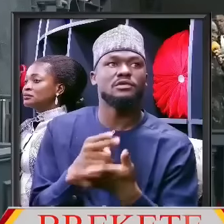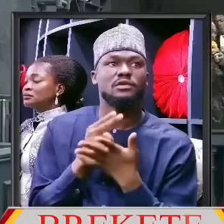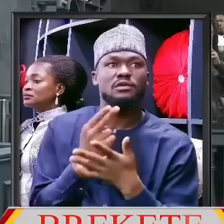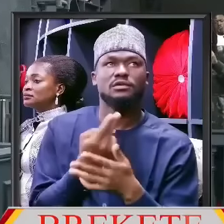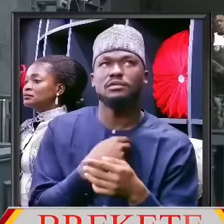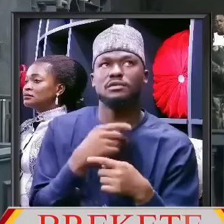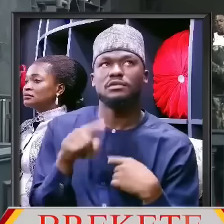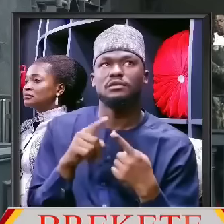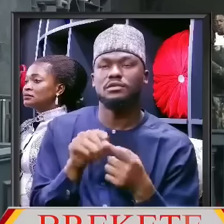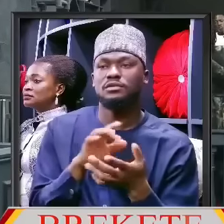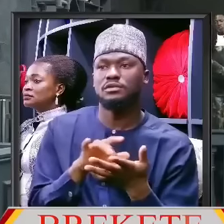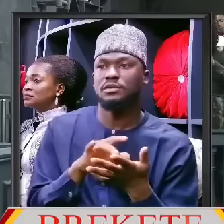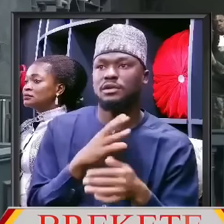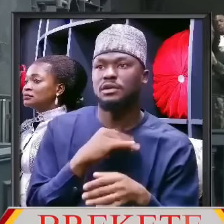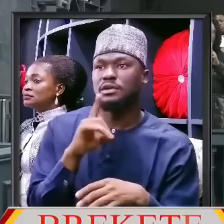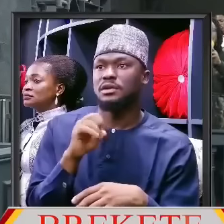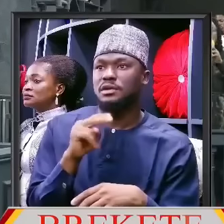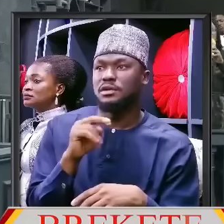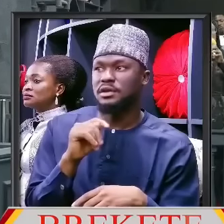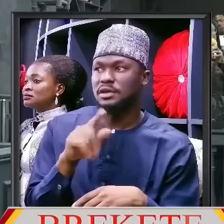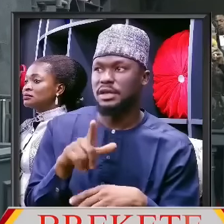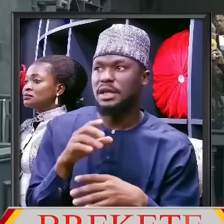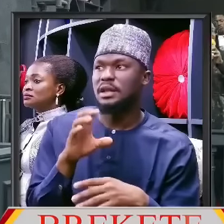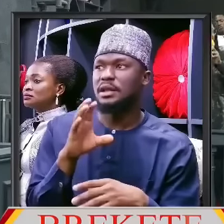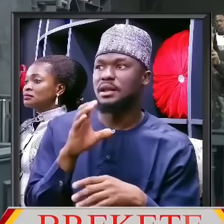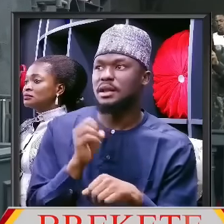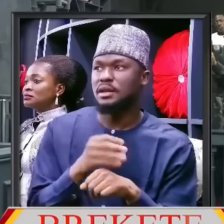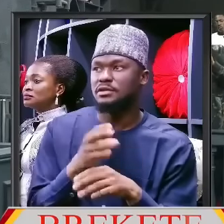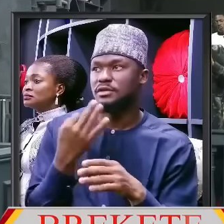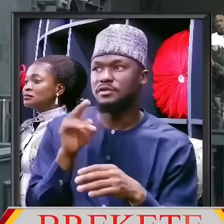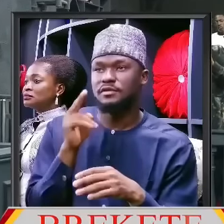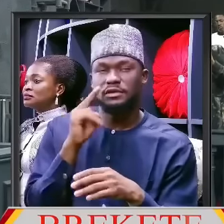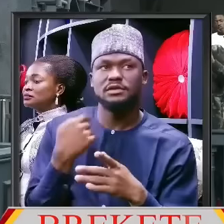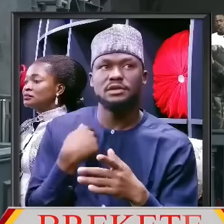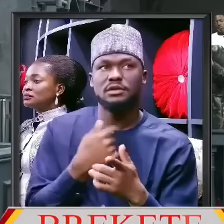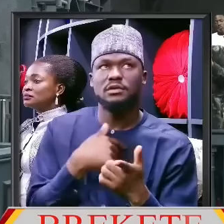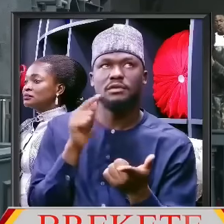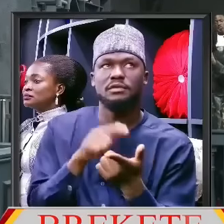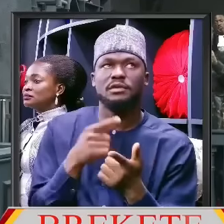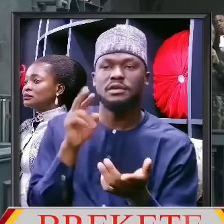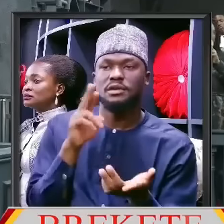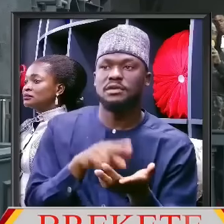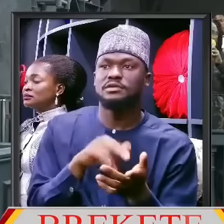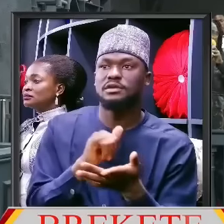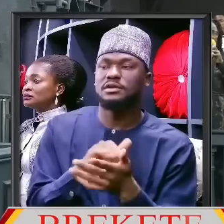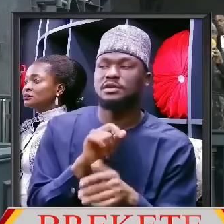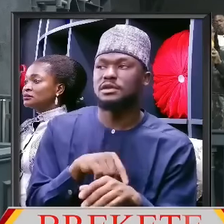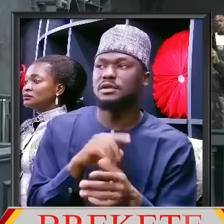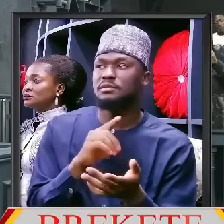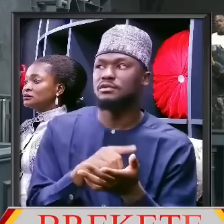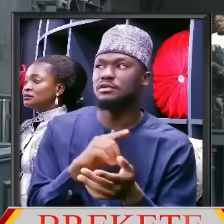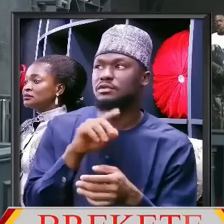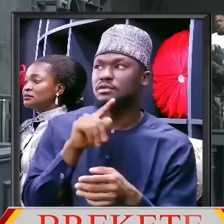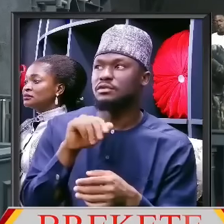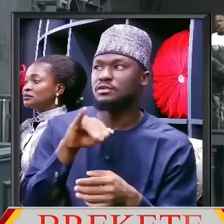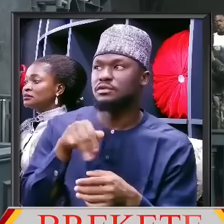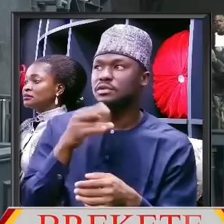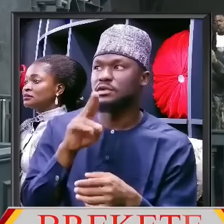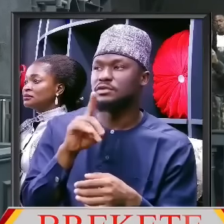to go. Medical and Dental Council of Nigeria. We go meet the direct registrar where did that time, Dr.